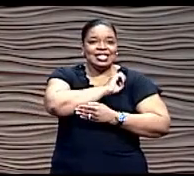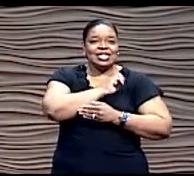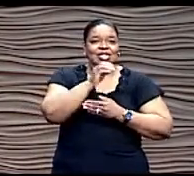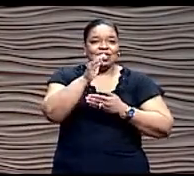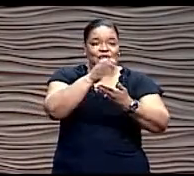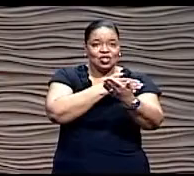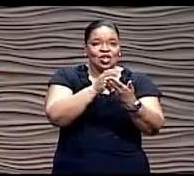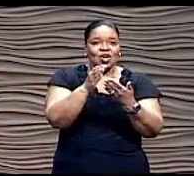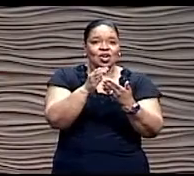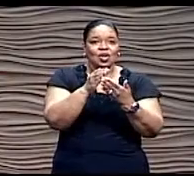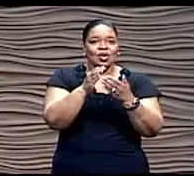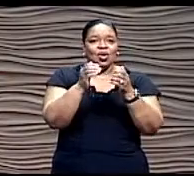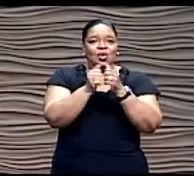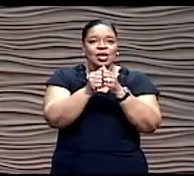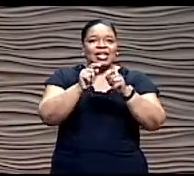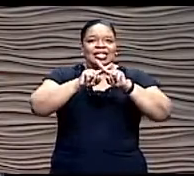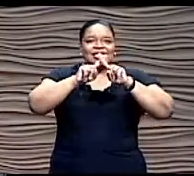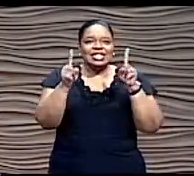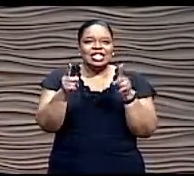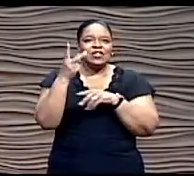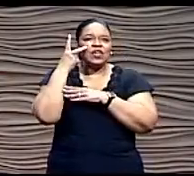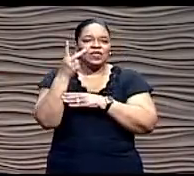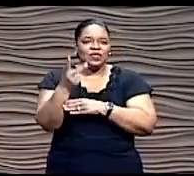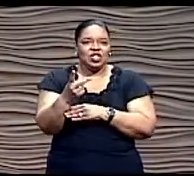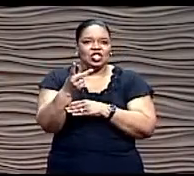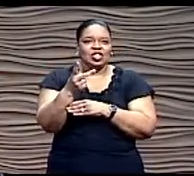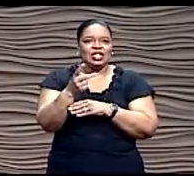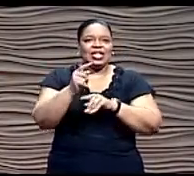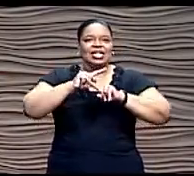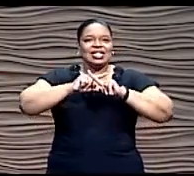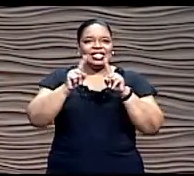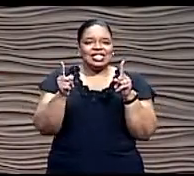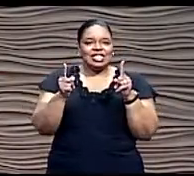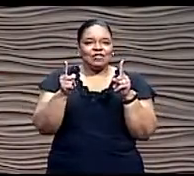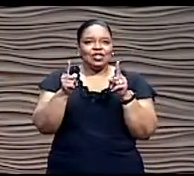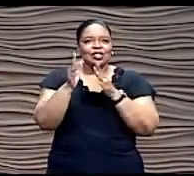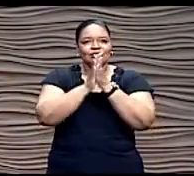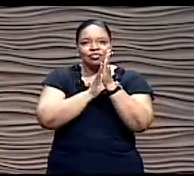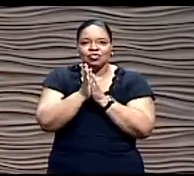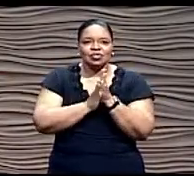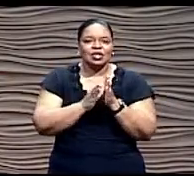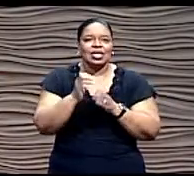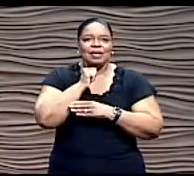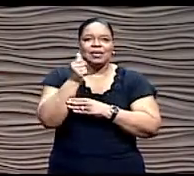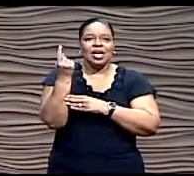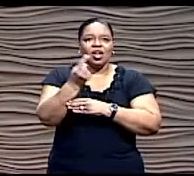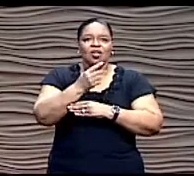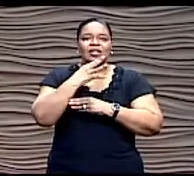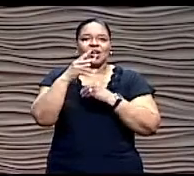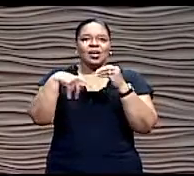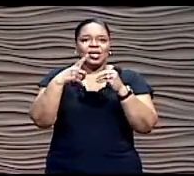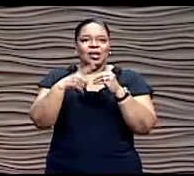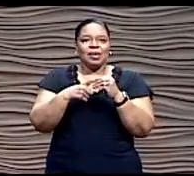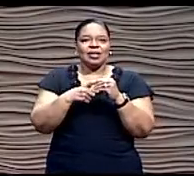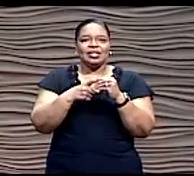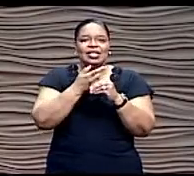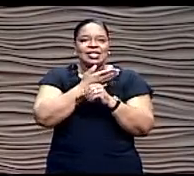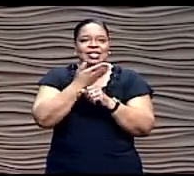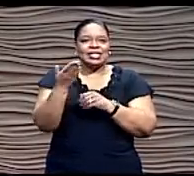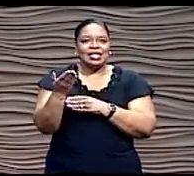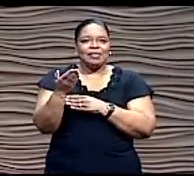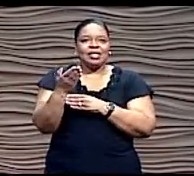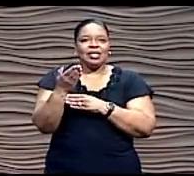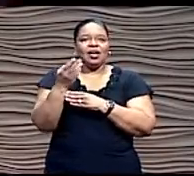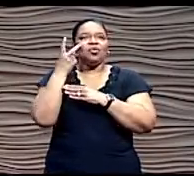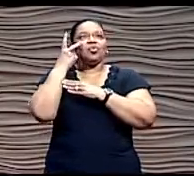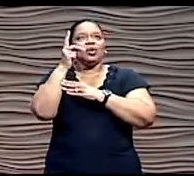the wheel with a different vision and with a different vitality. I'm not just talking about some vision of a